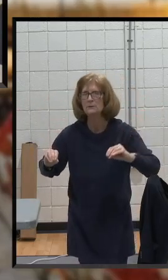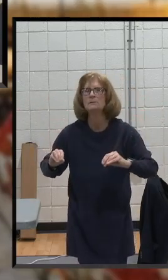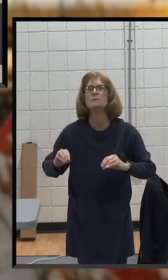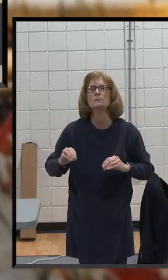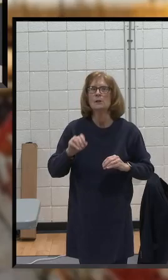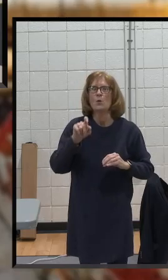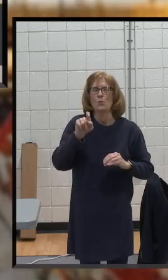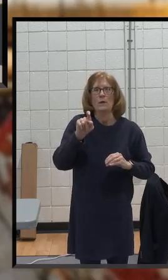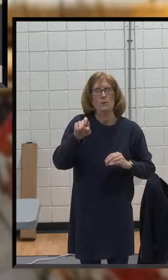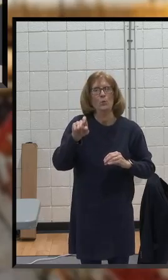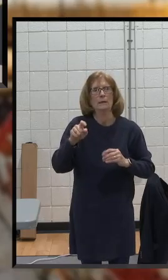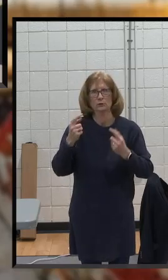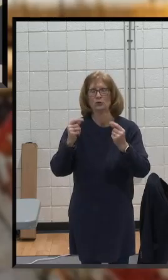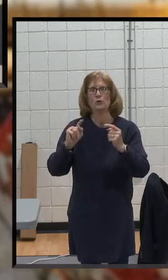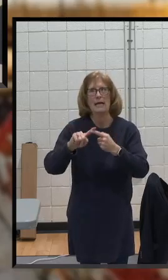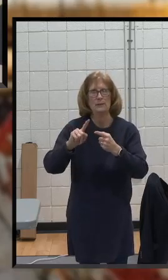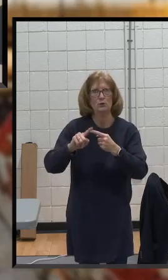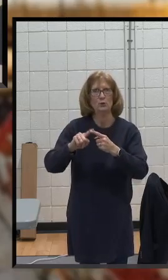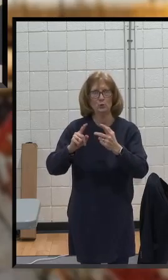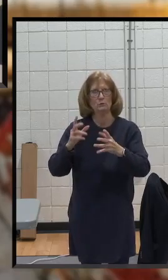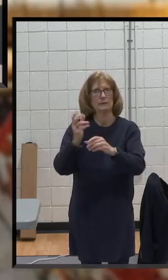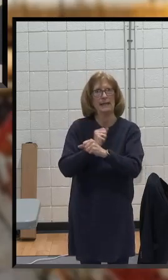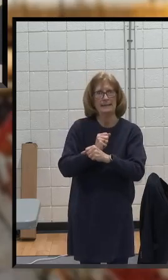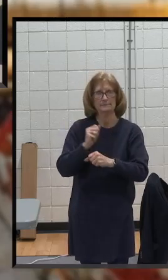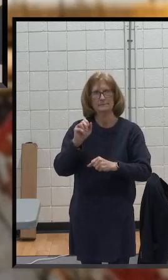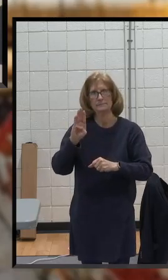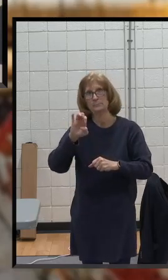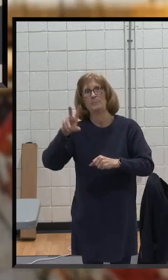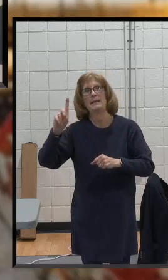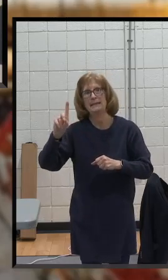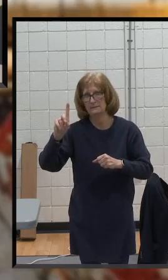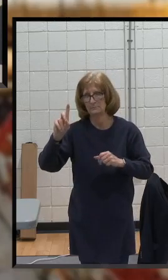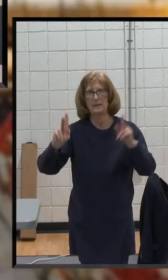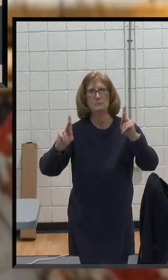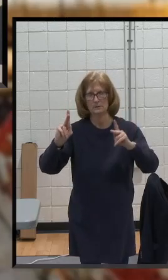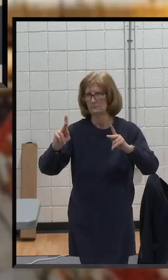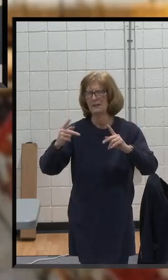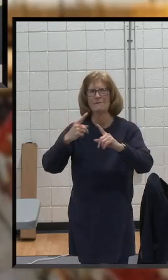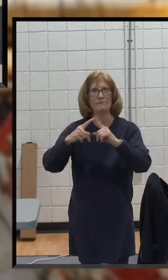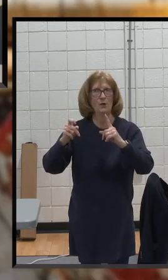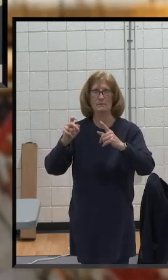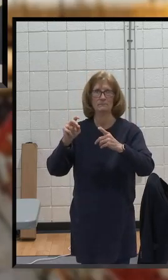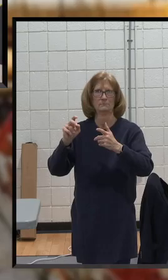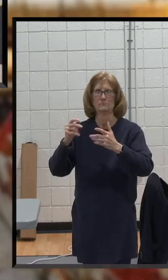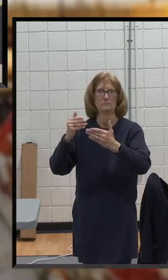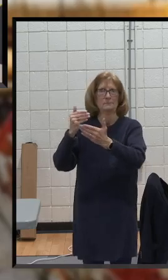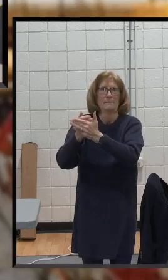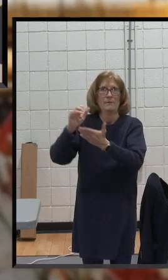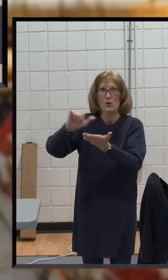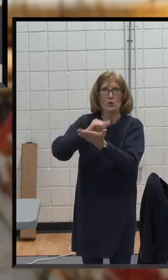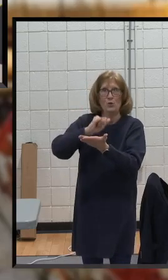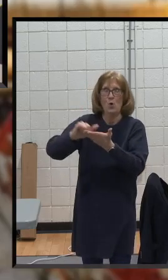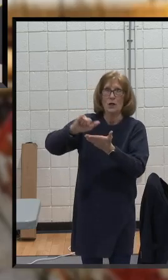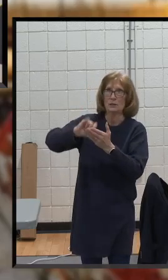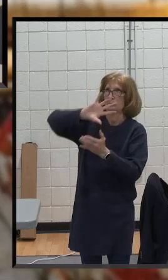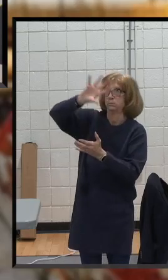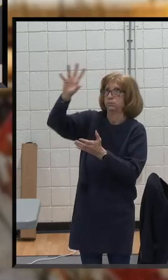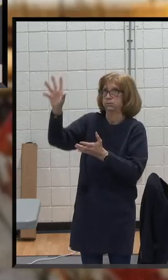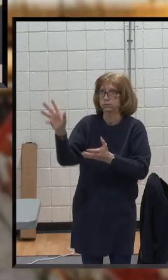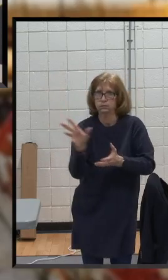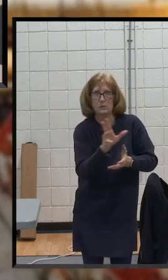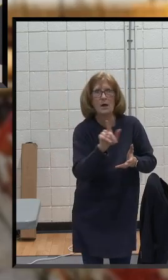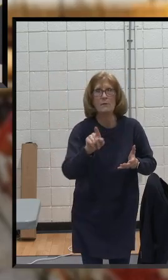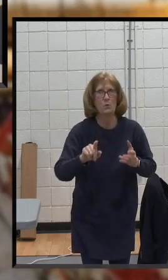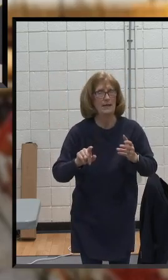major contractors from the greater Appalachian Great Lakes region. But it would be